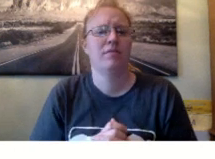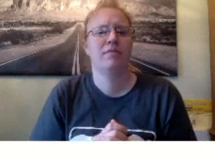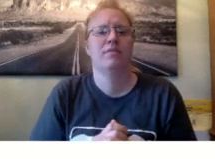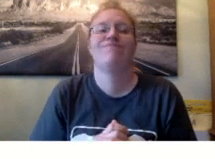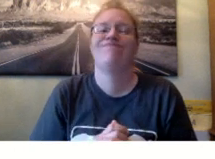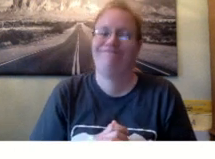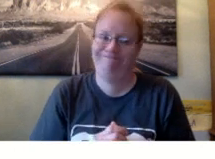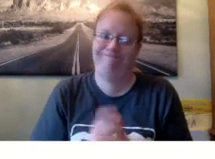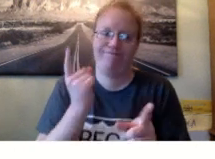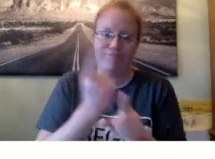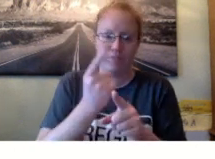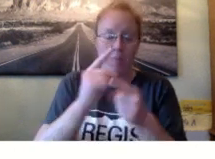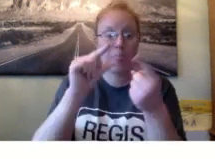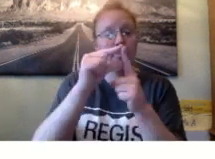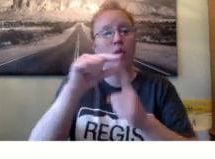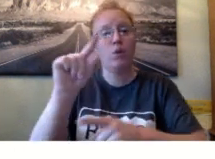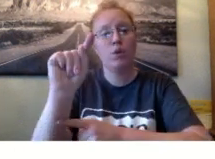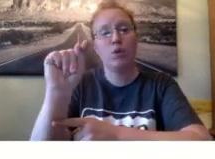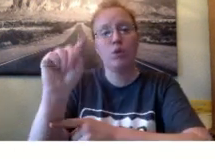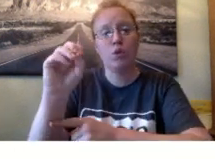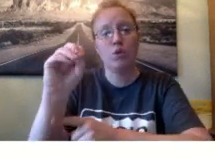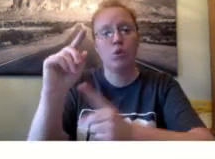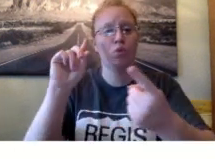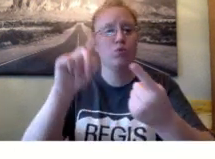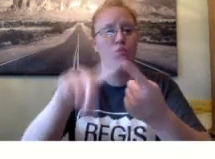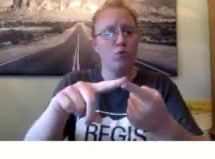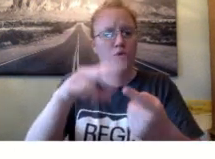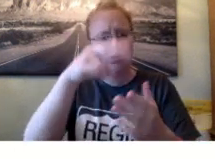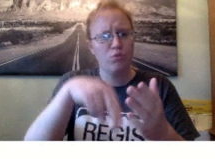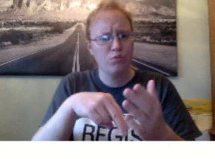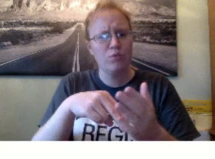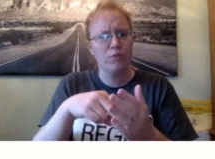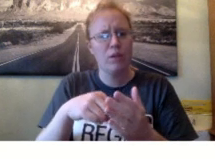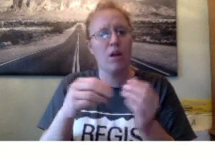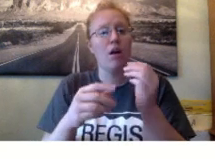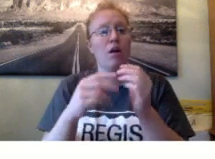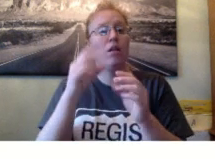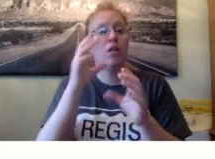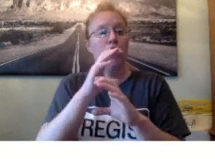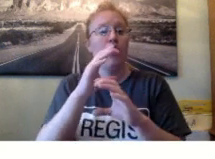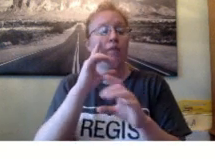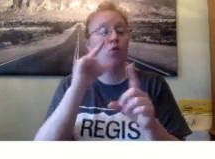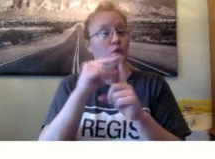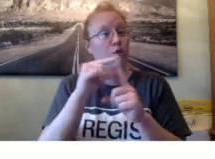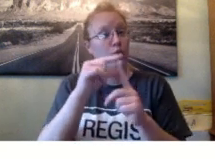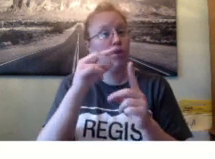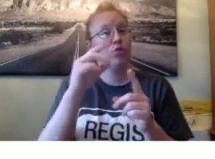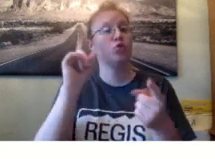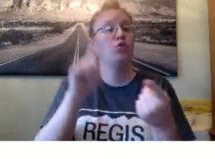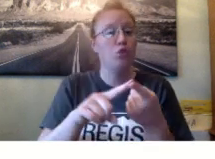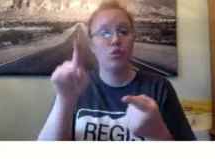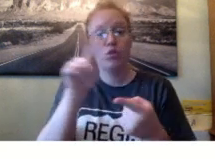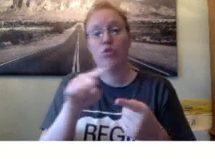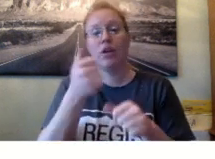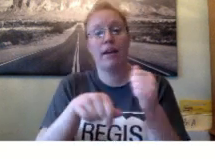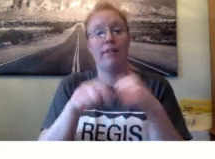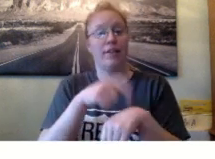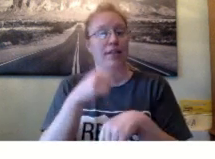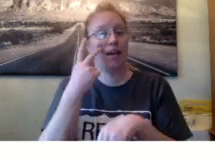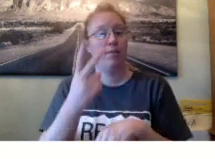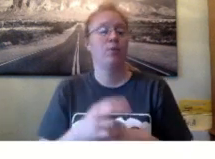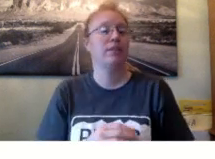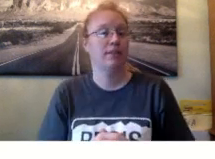You're so right. It is the word to. So when we go through this, we're going to look for the word to. Okay, we're going to circle it every time we